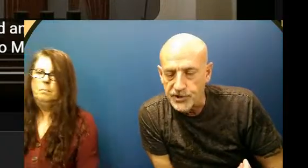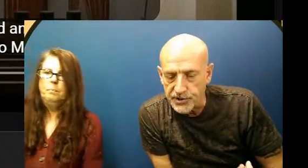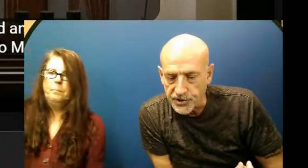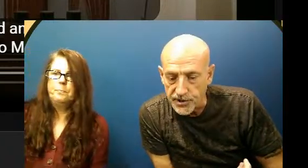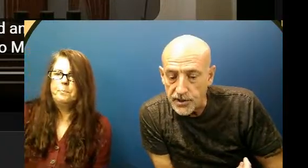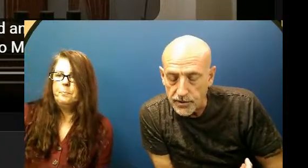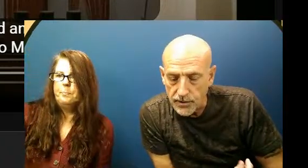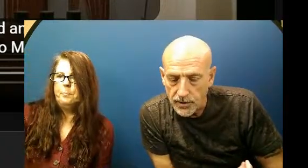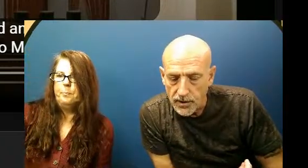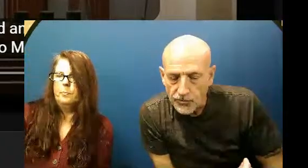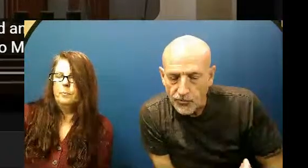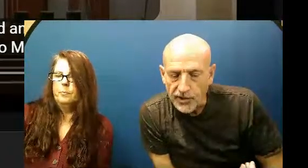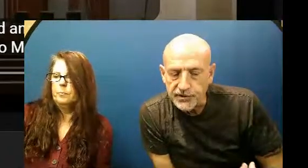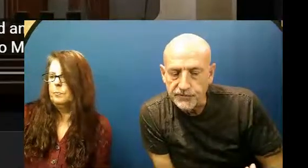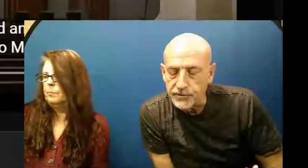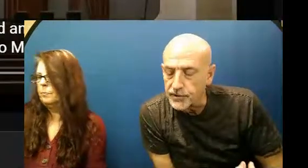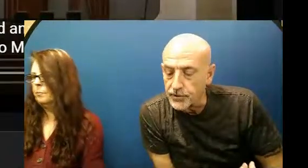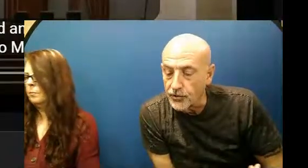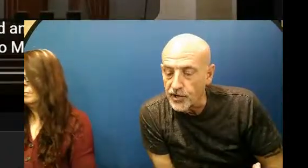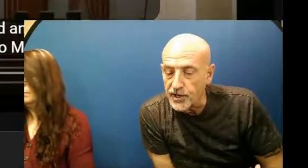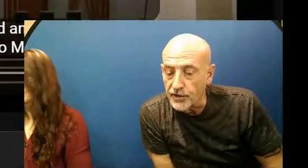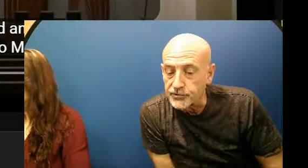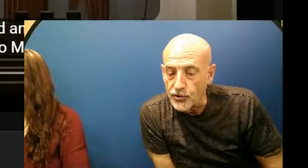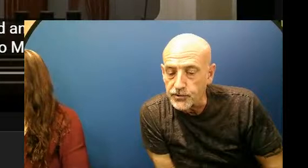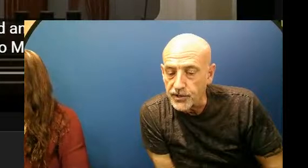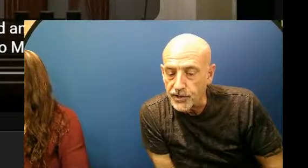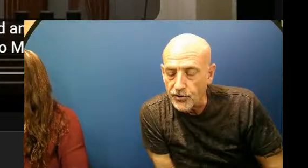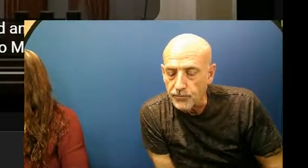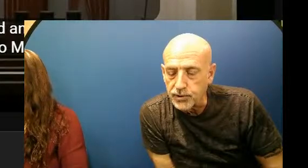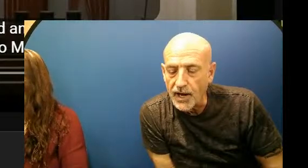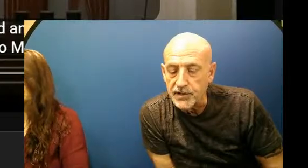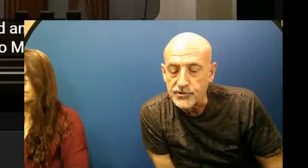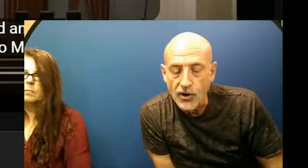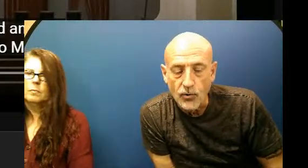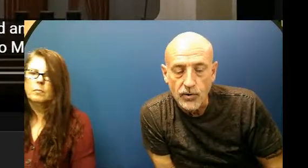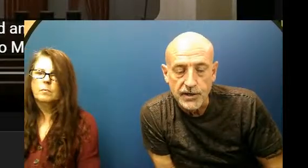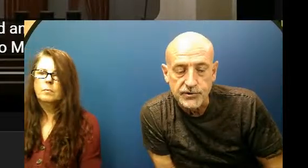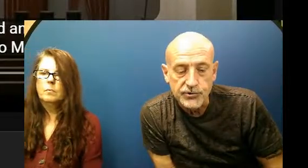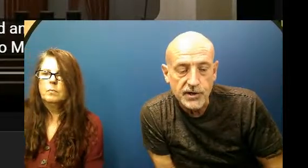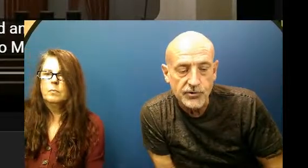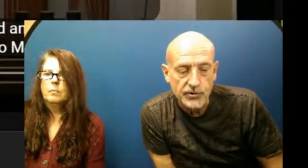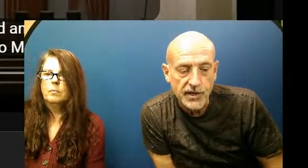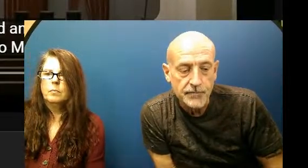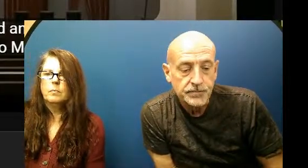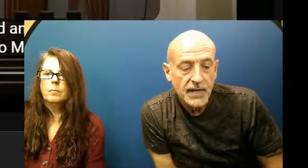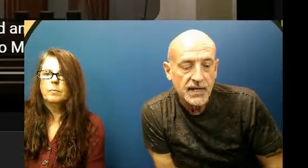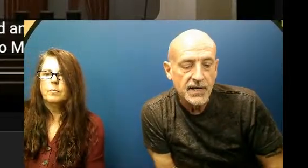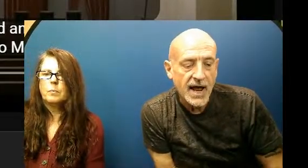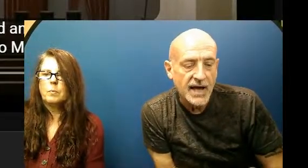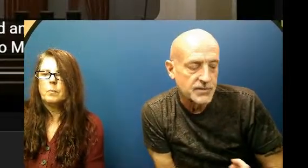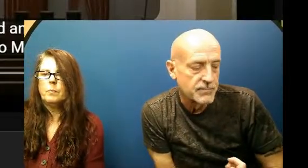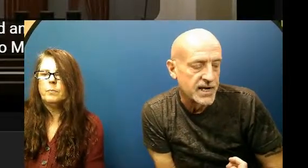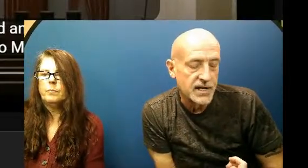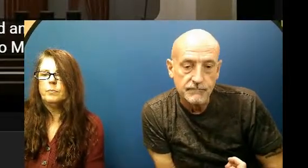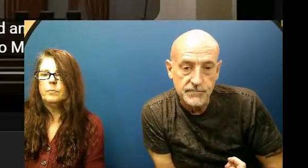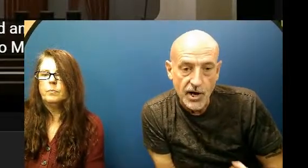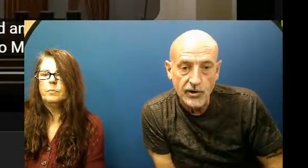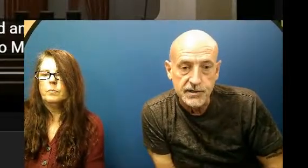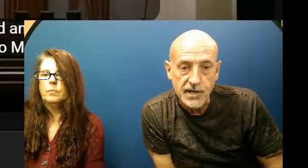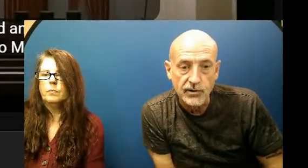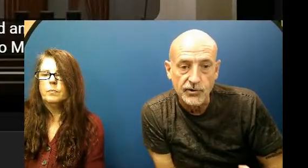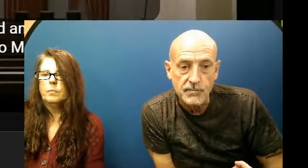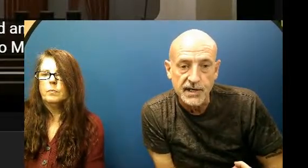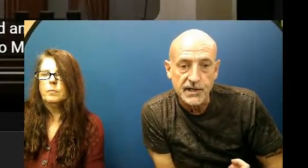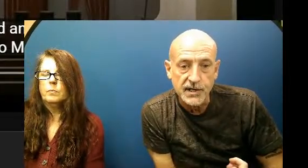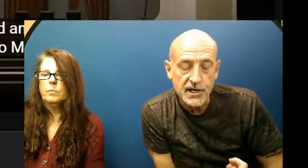with precision relative to the degree of scrutiny that they're applying. So in strict scrutiny, it has to be